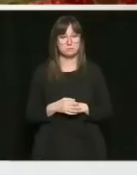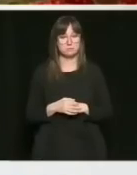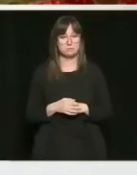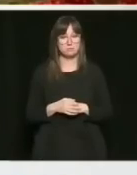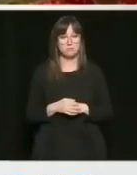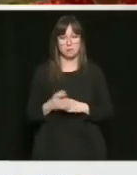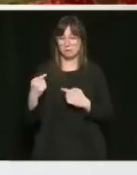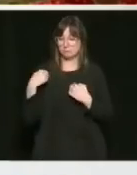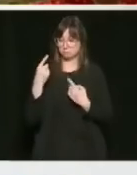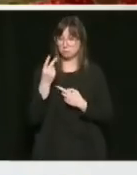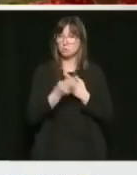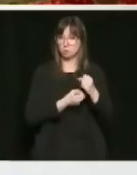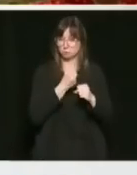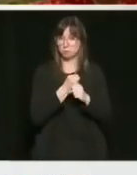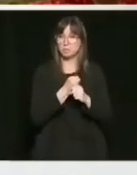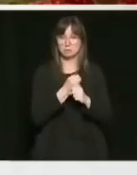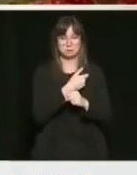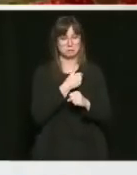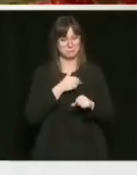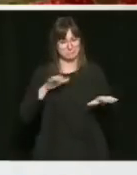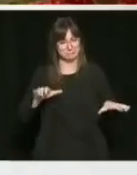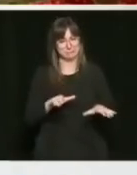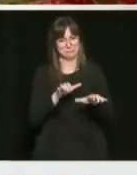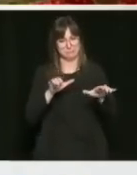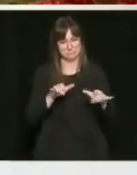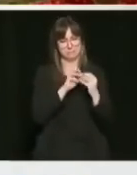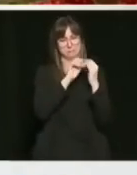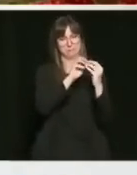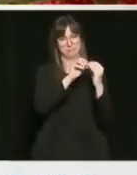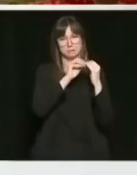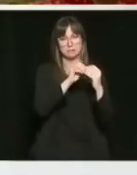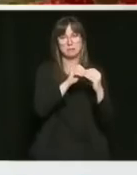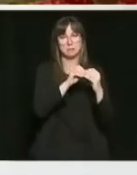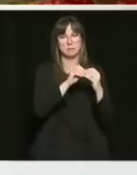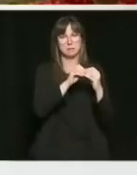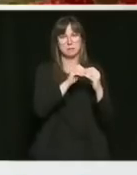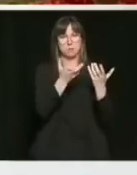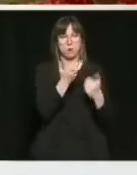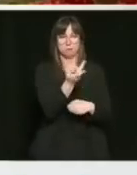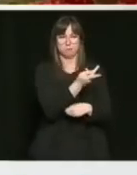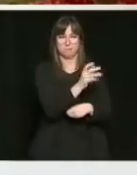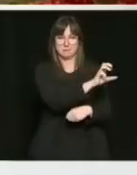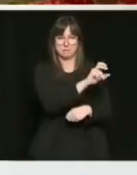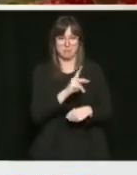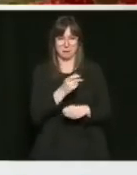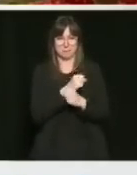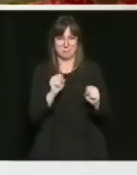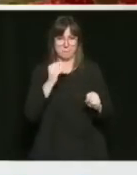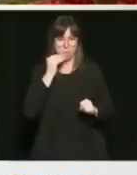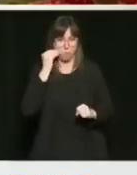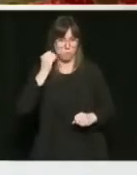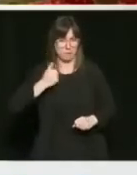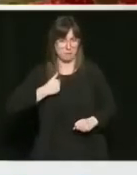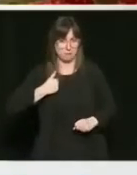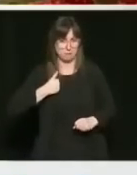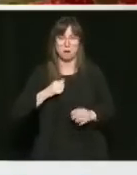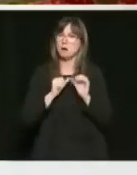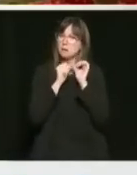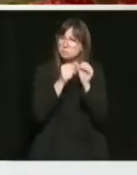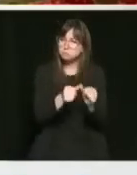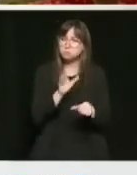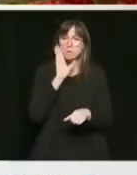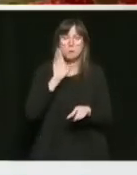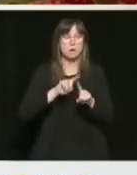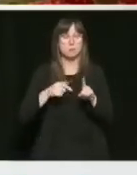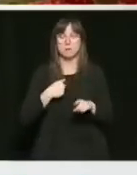For nearly 2 years, we have been working nonstop for the safe return of the two Michaels. We will continue our work, but as I said, I'm